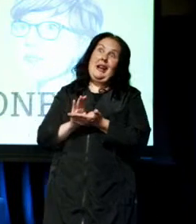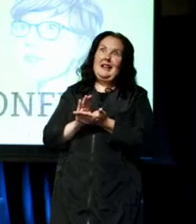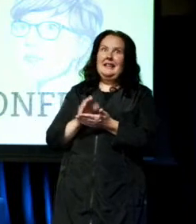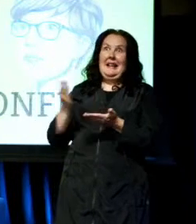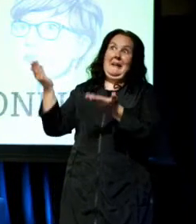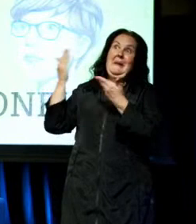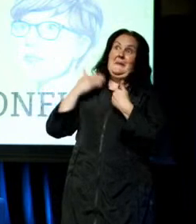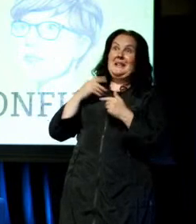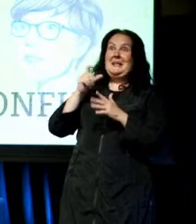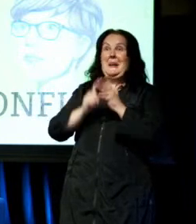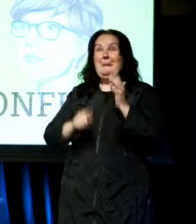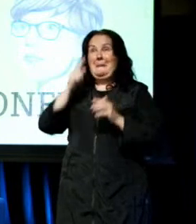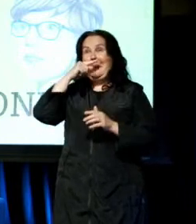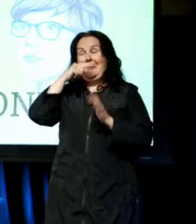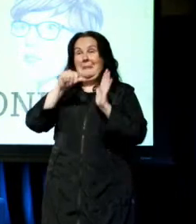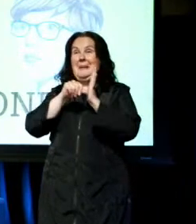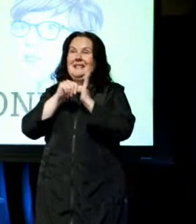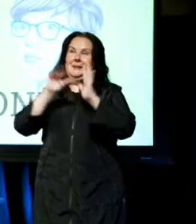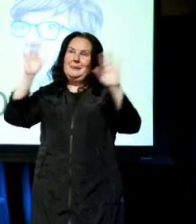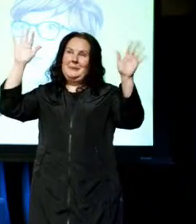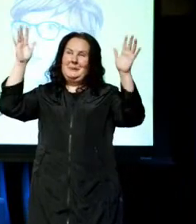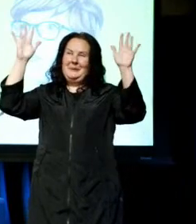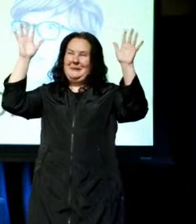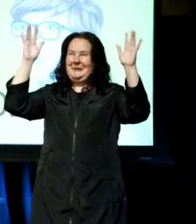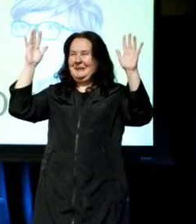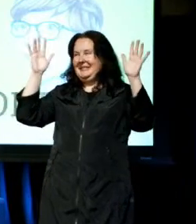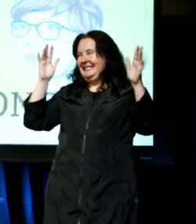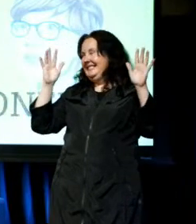money. Woo! What a great note to end on.